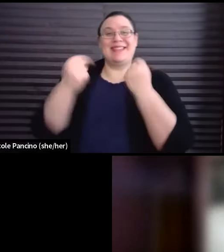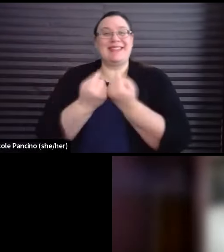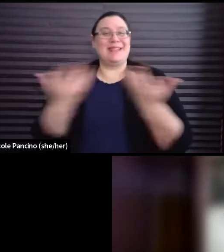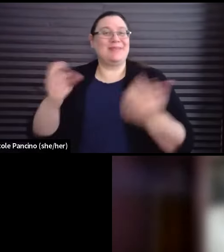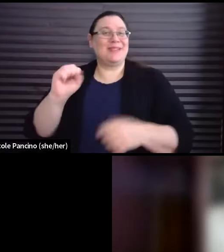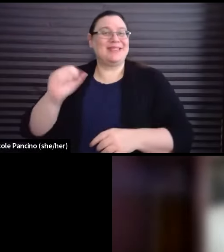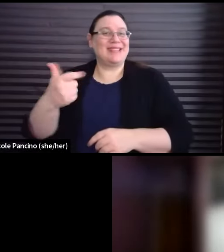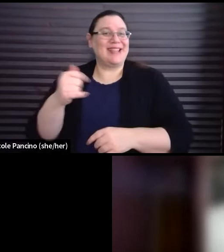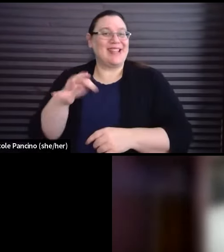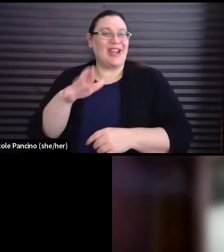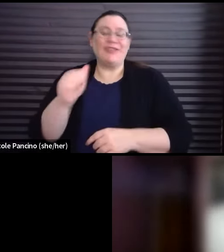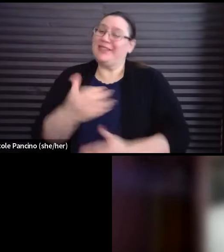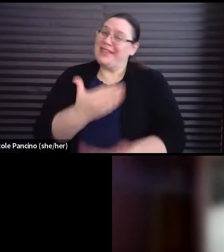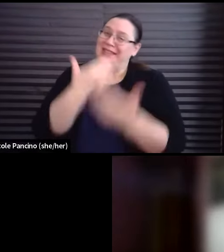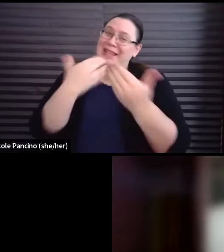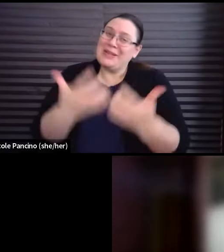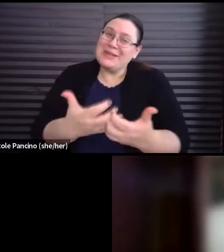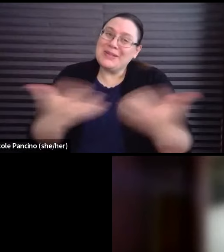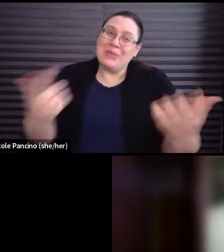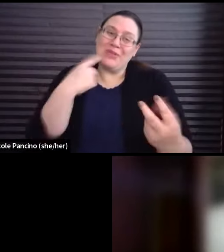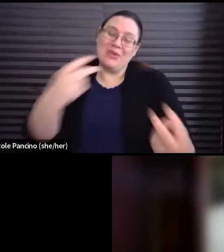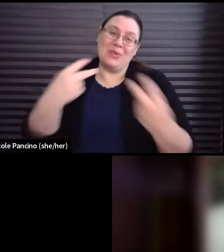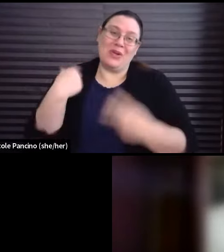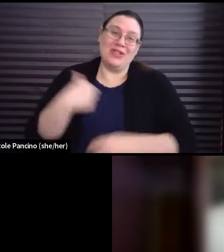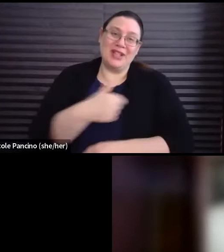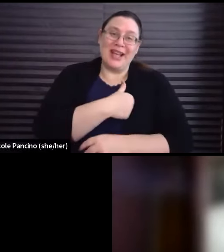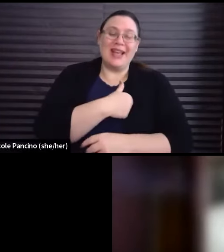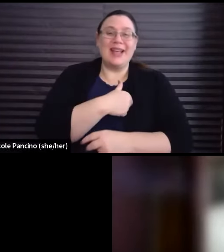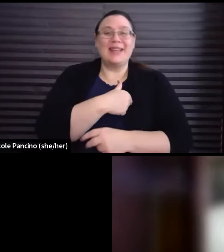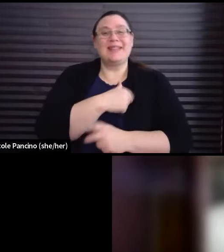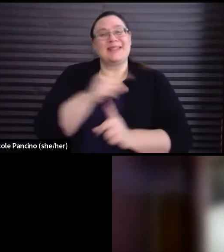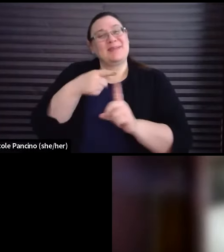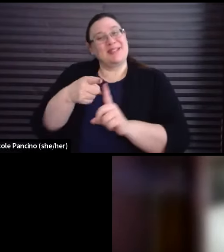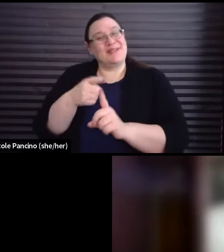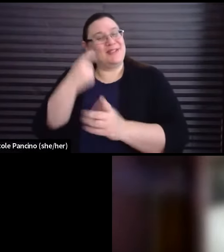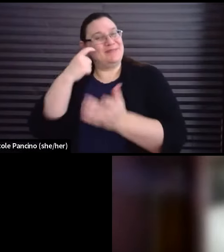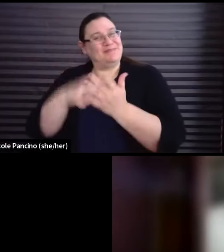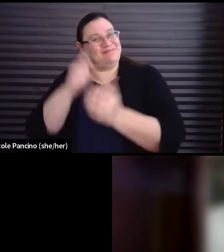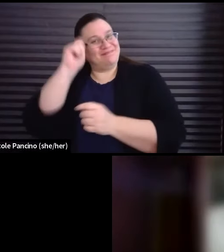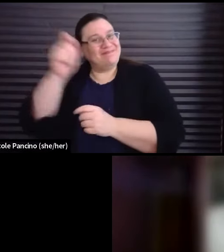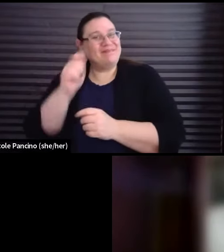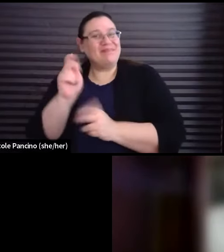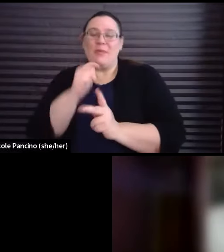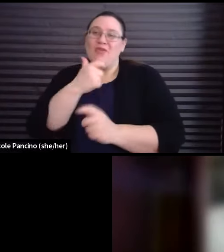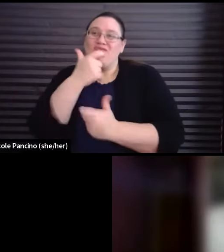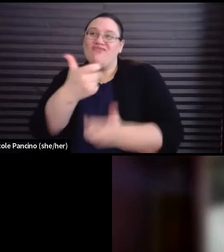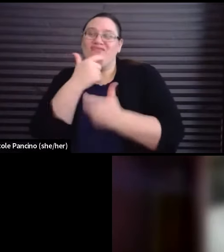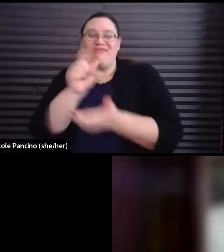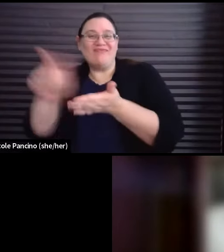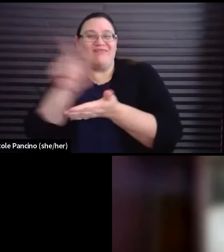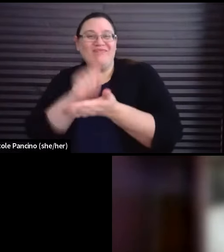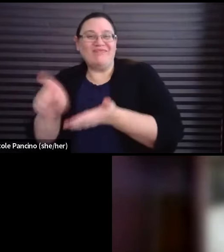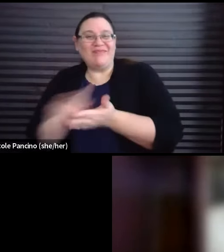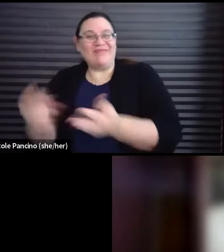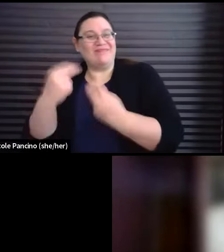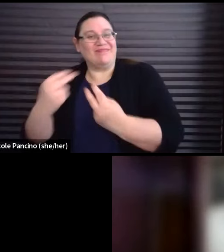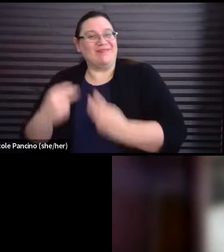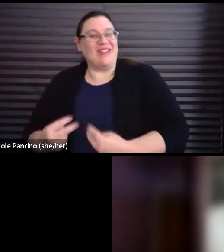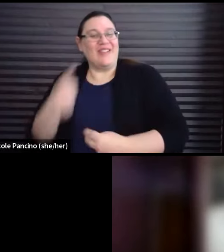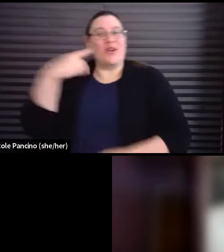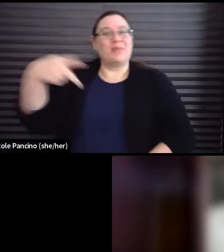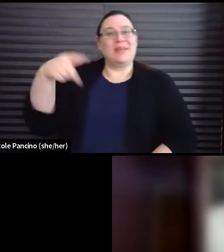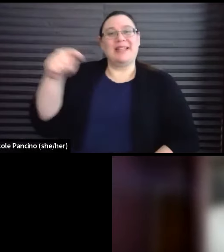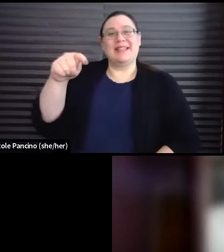we would like to thank you so much for watching, and a special shout out to our regular viewers who've been tuning in each week for our